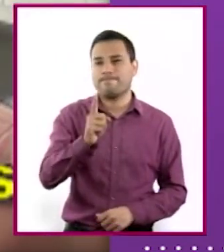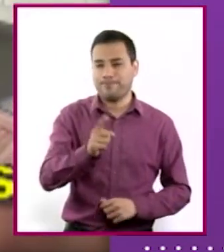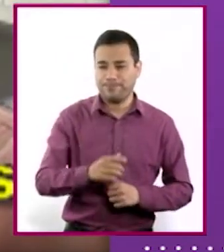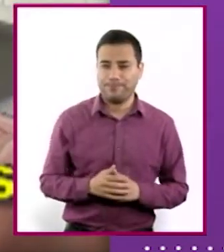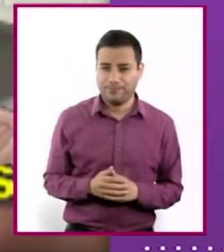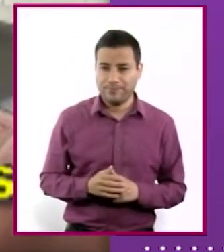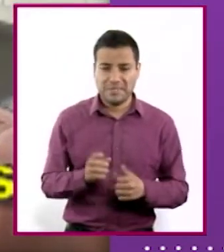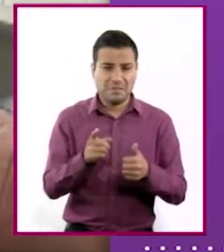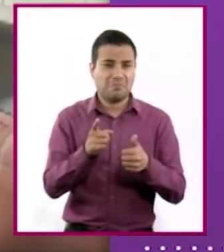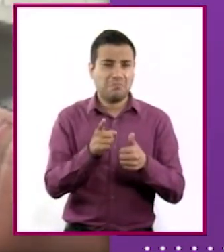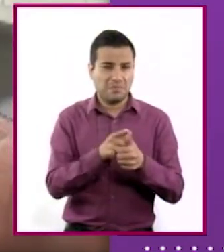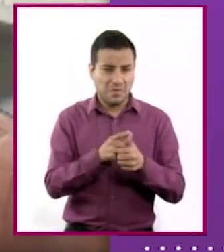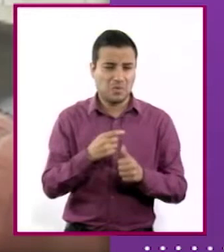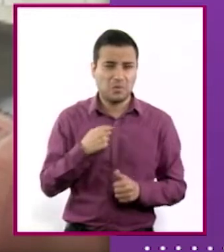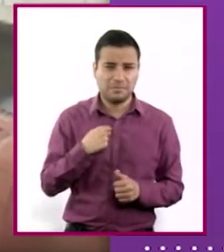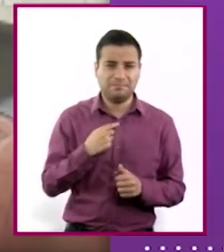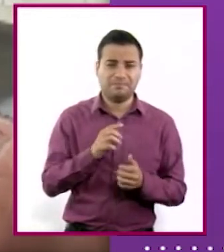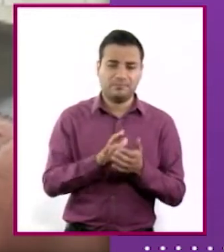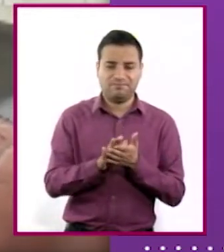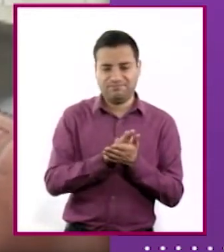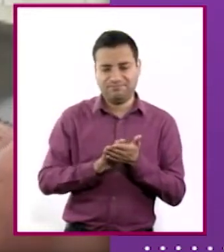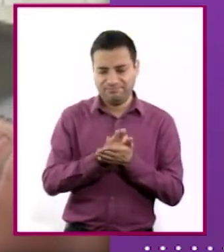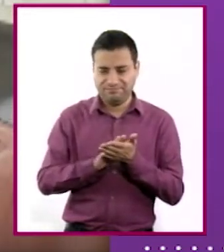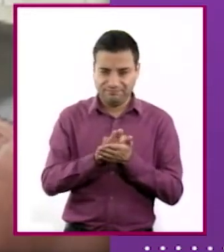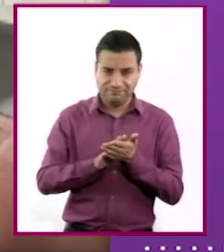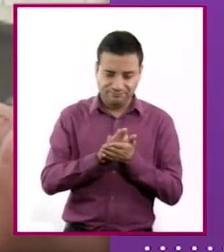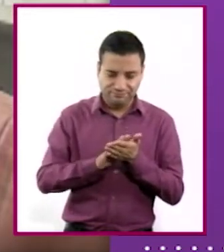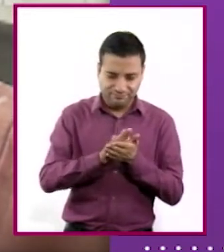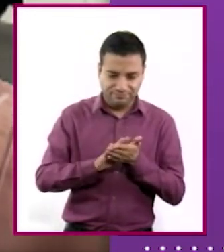First, I washed the dishes at La Covacha.